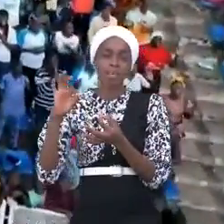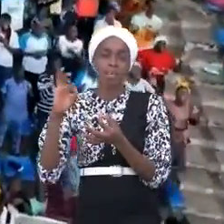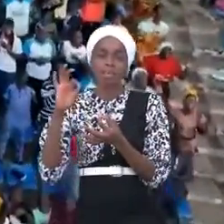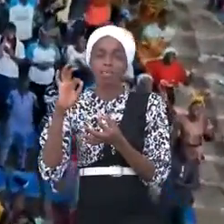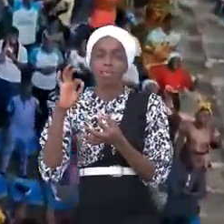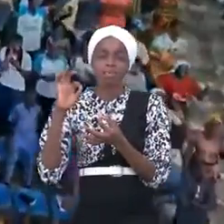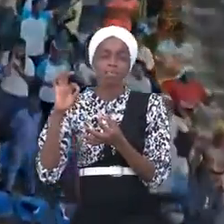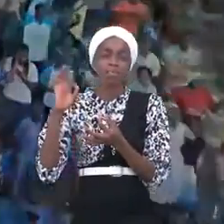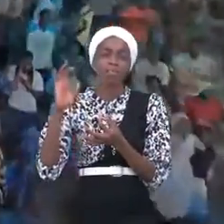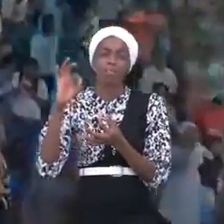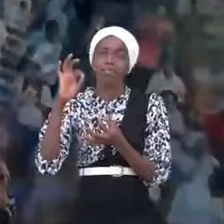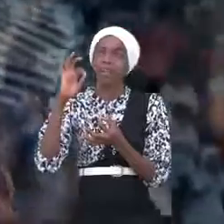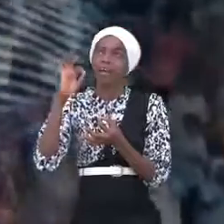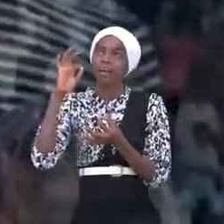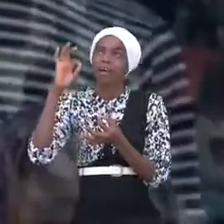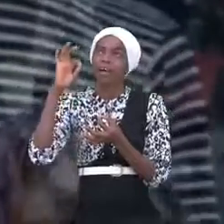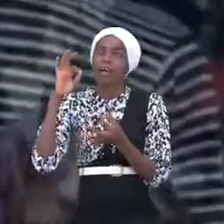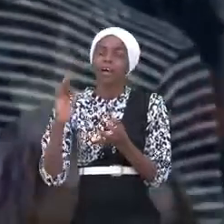Spirit. He's here.